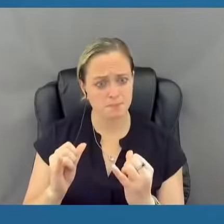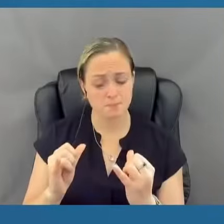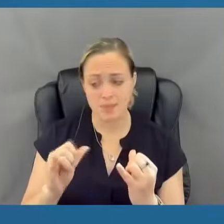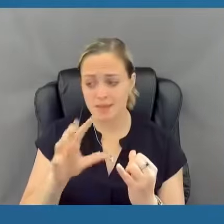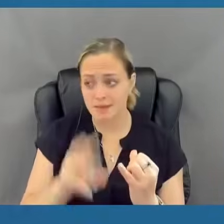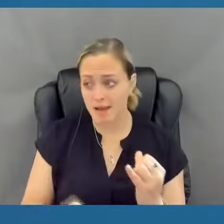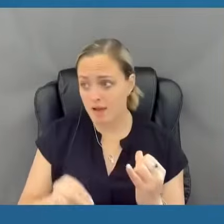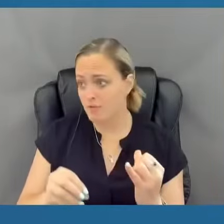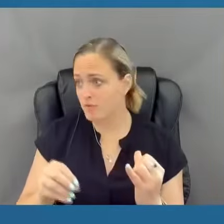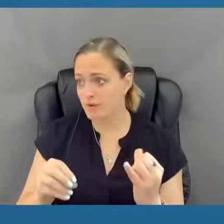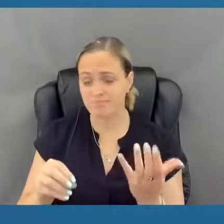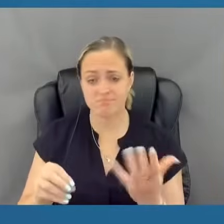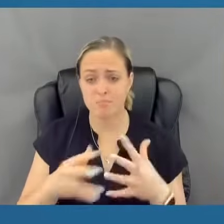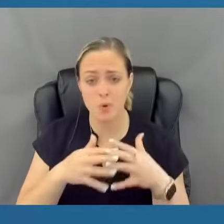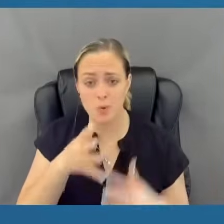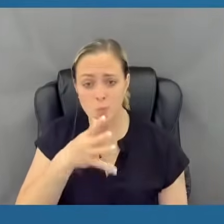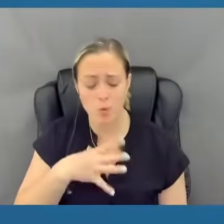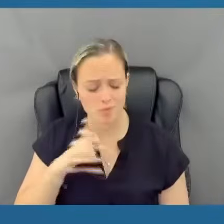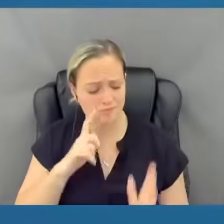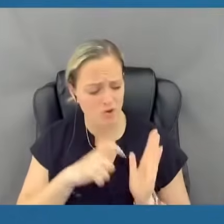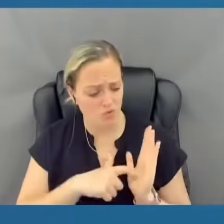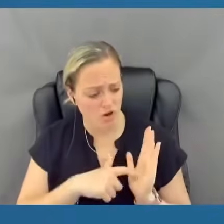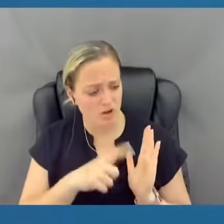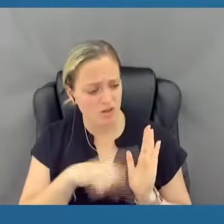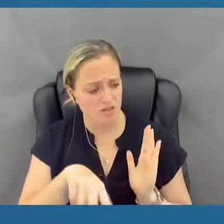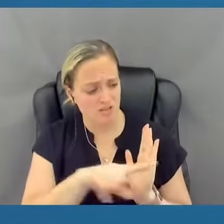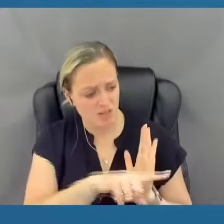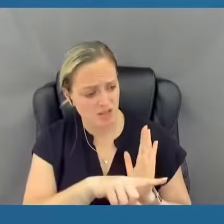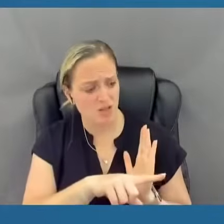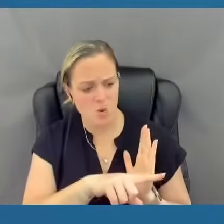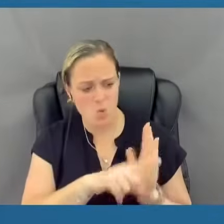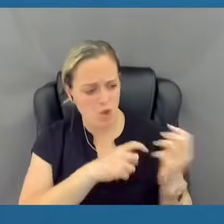woman who recognizes that the Jews were with African-Americans during